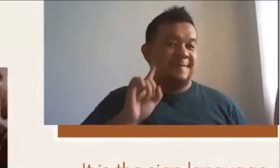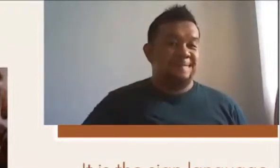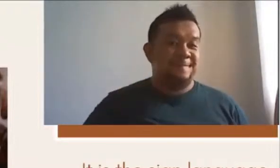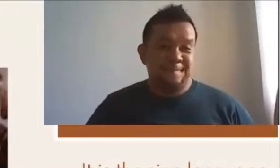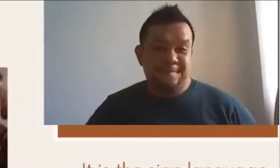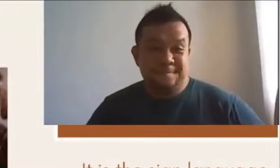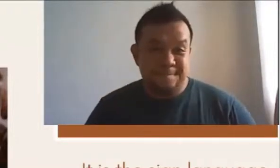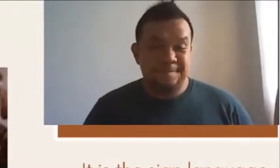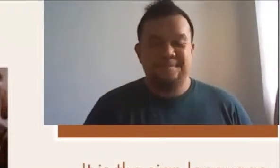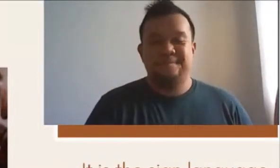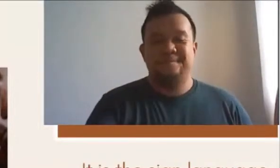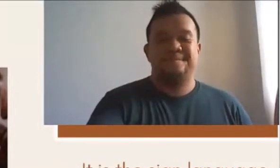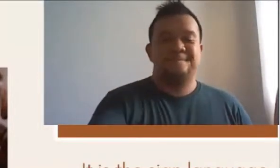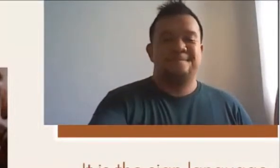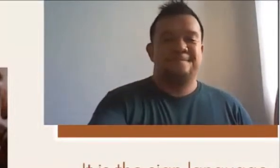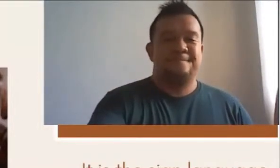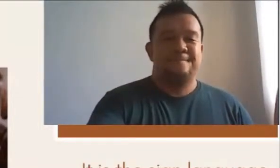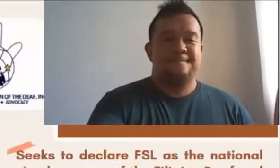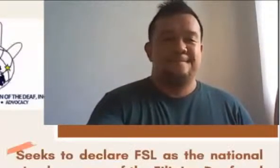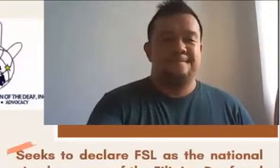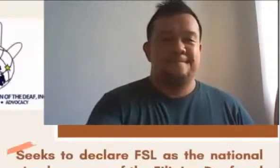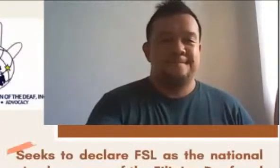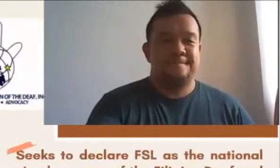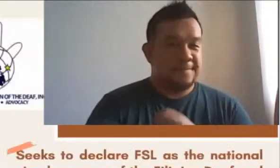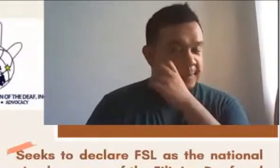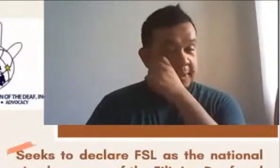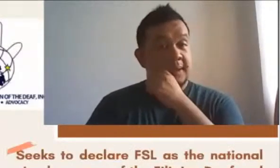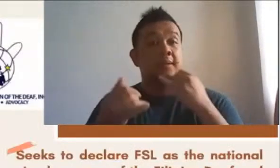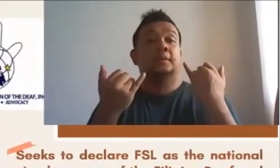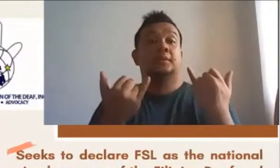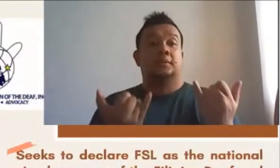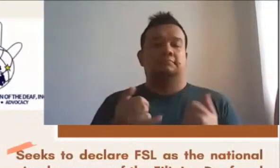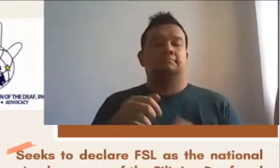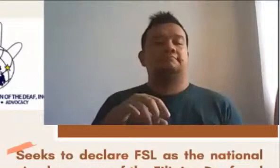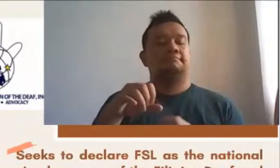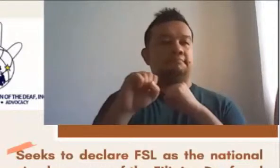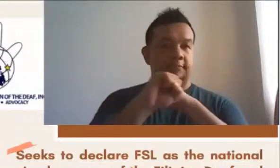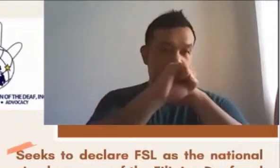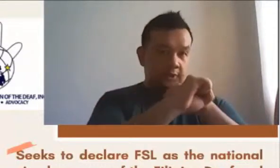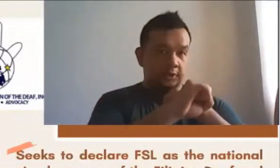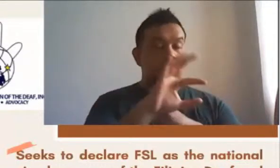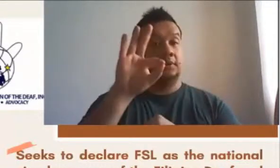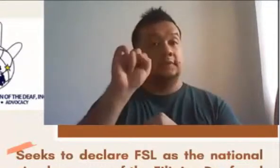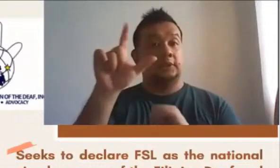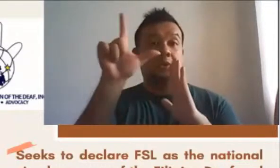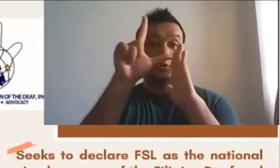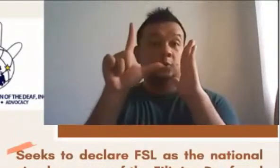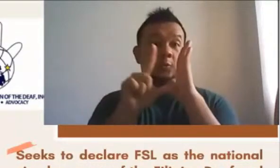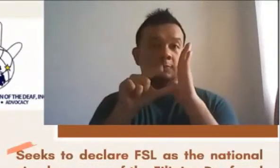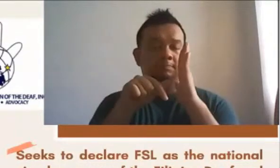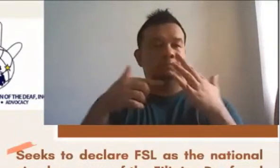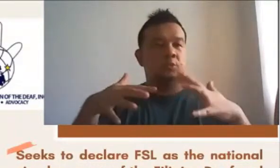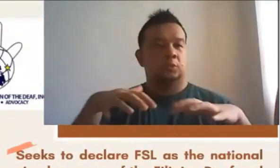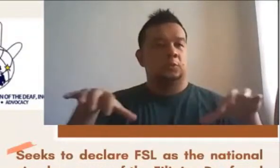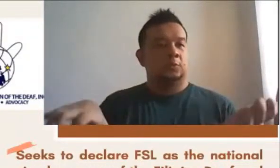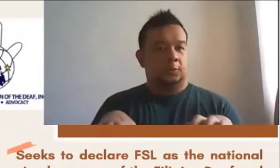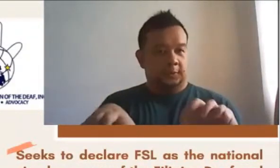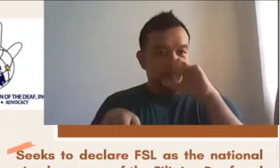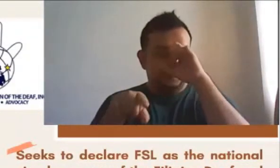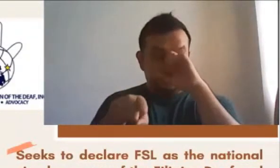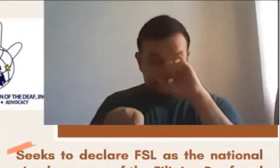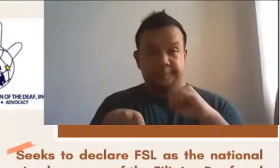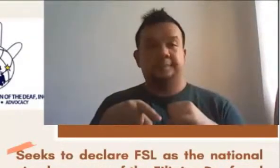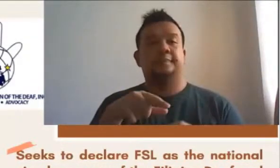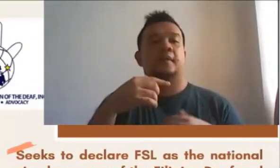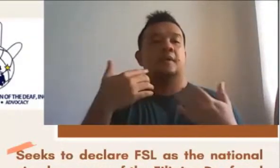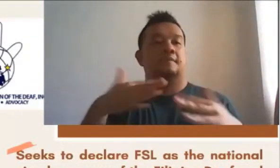So ngayon naman, the FSL law has been approved by the President last